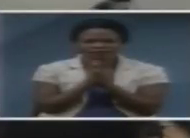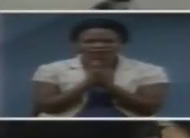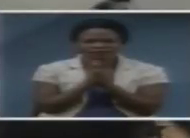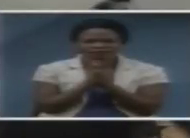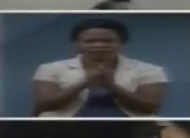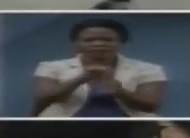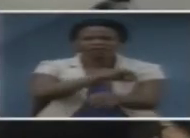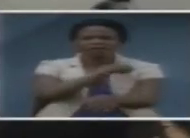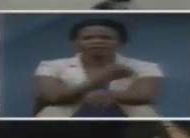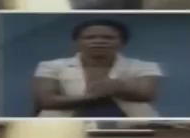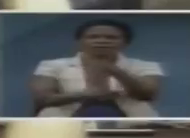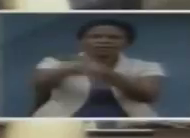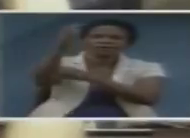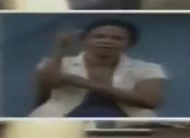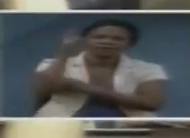Almighty God,